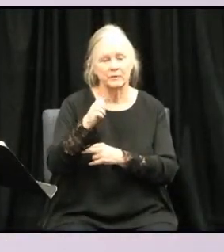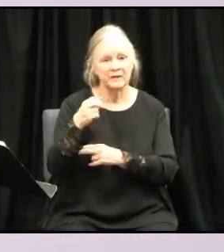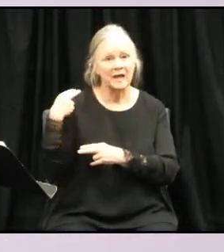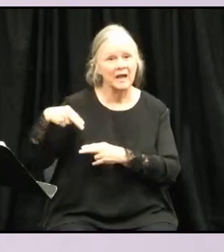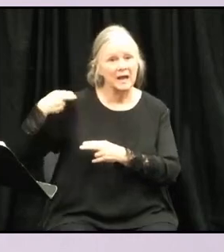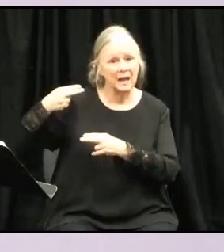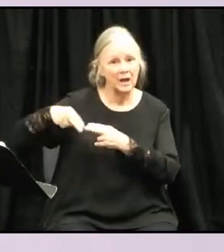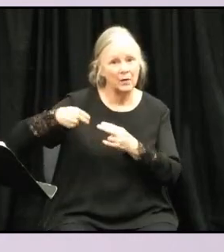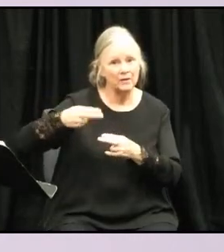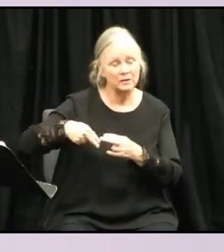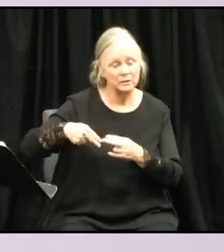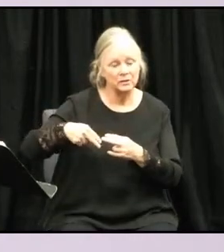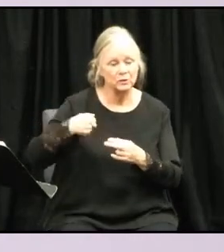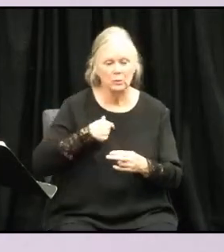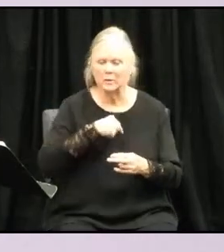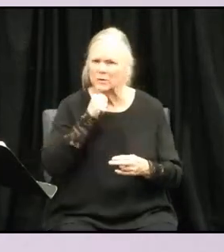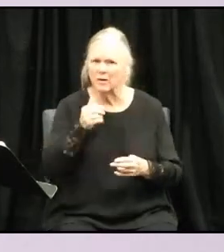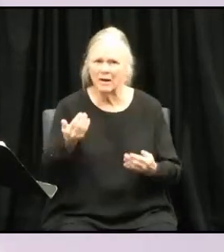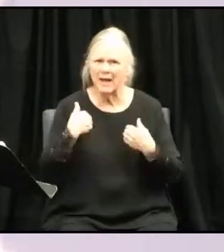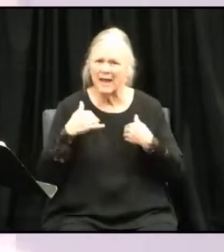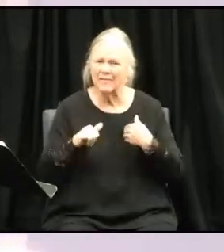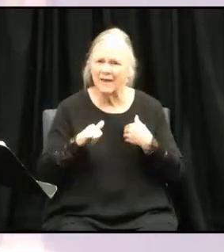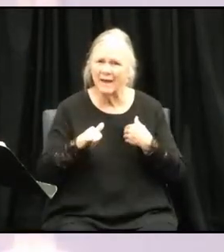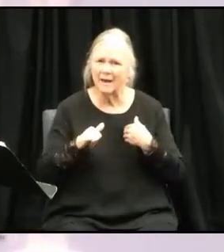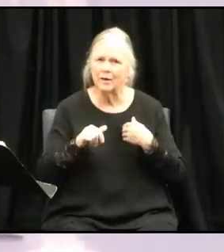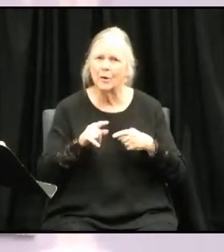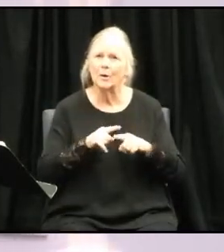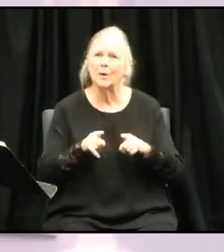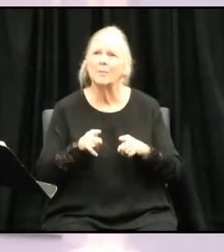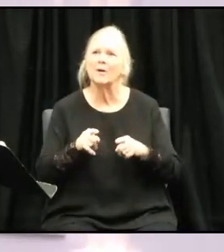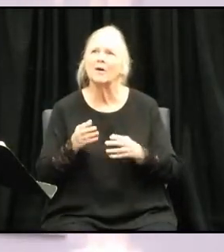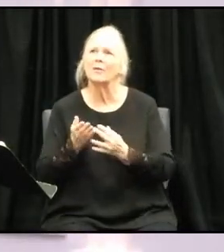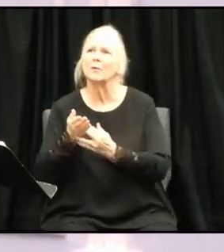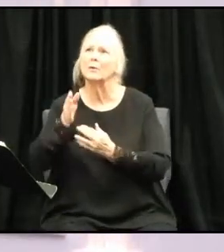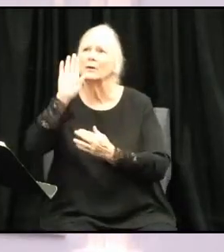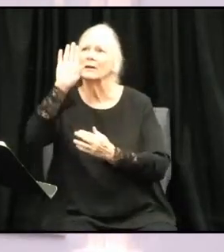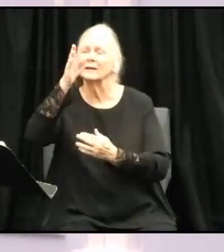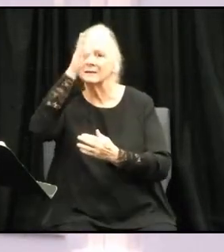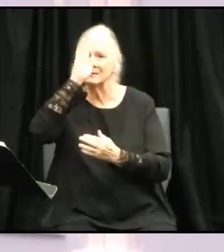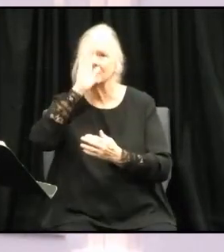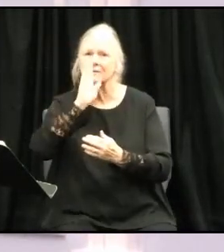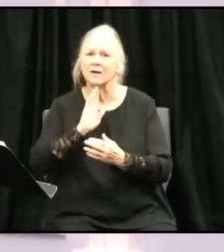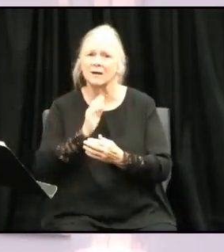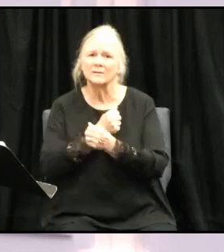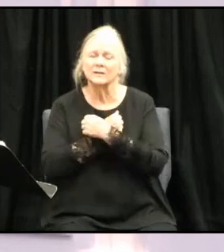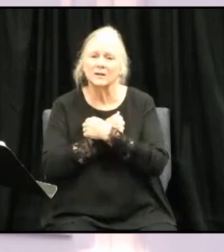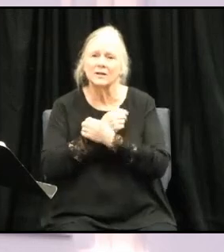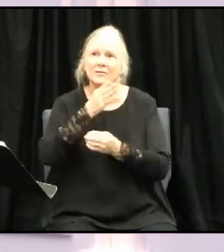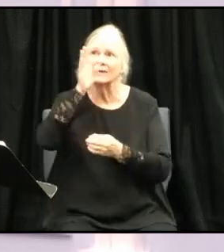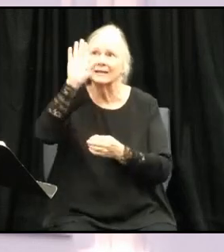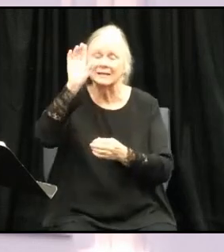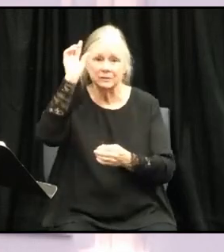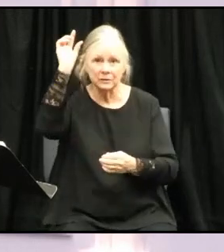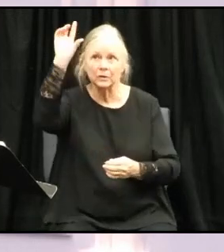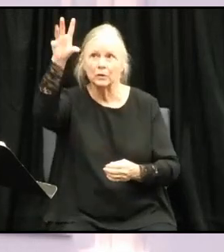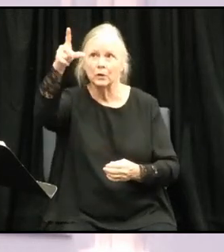except God of His love, by His grace, give us the heritage and history we have in Jesus